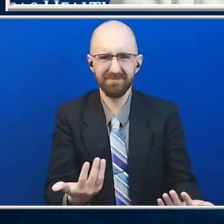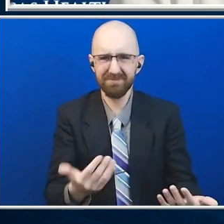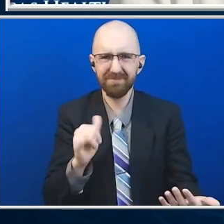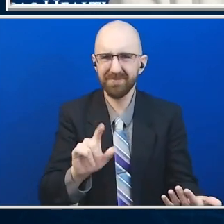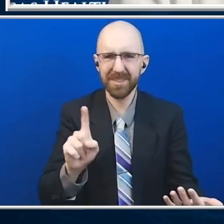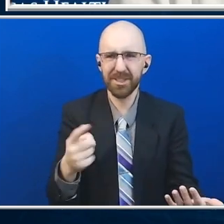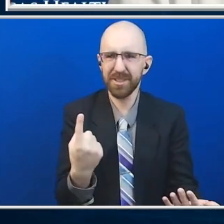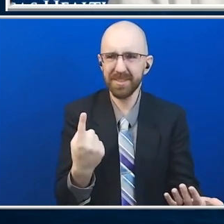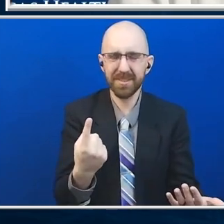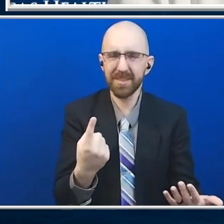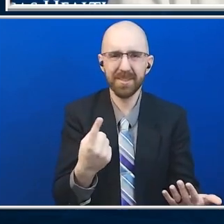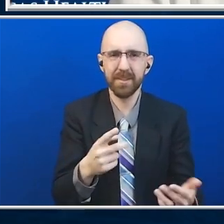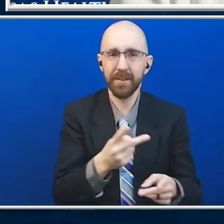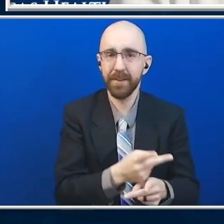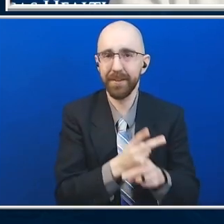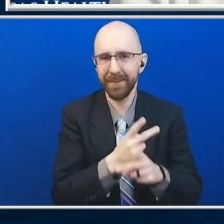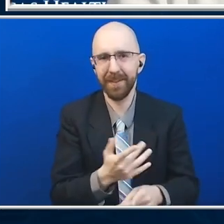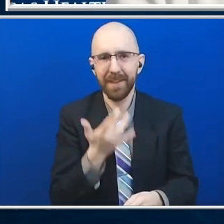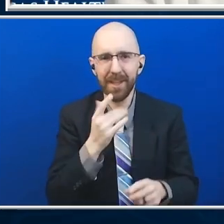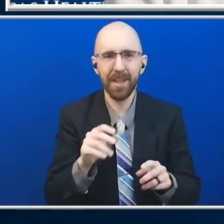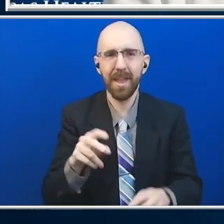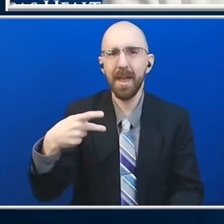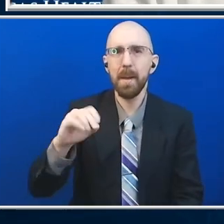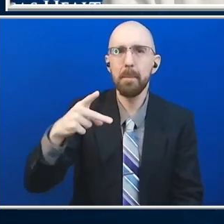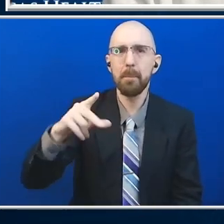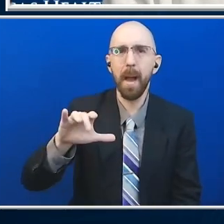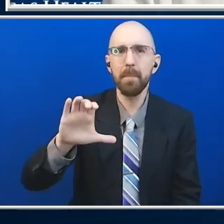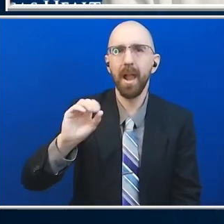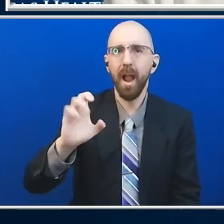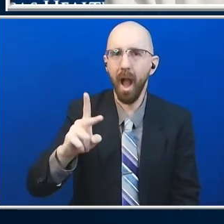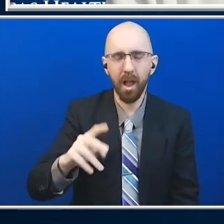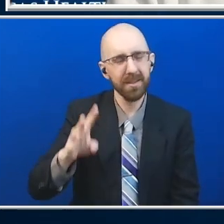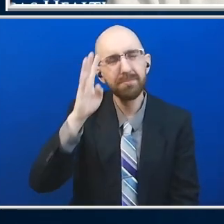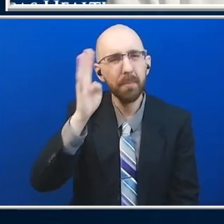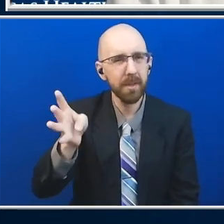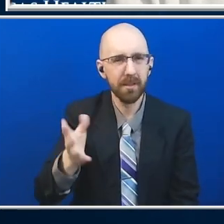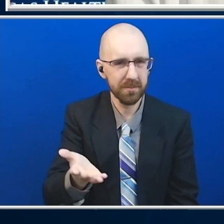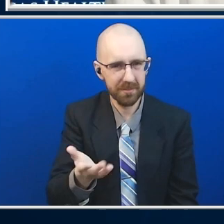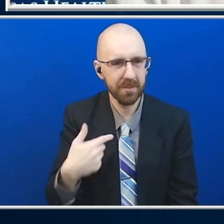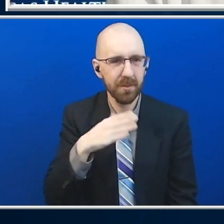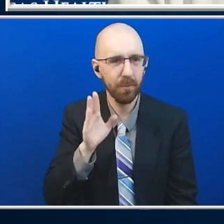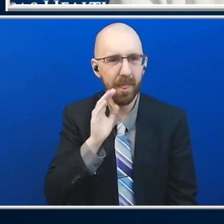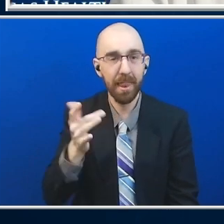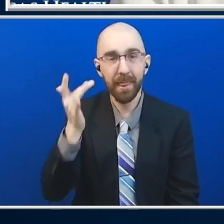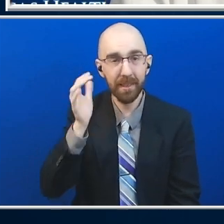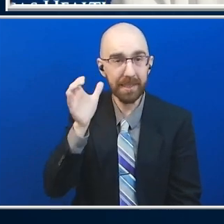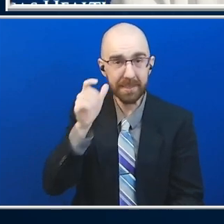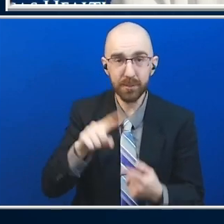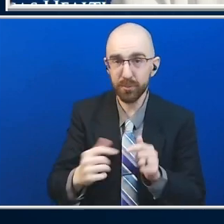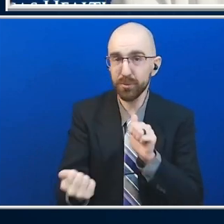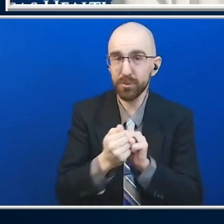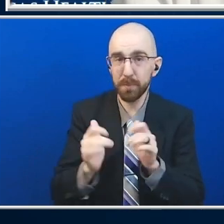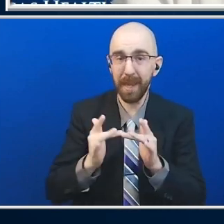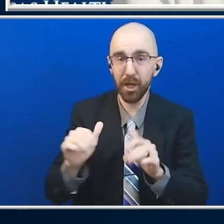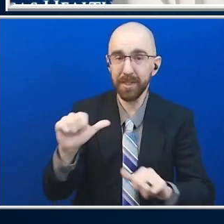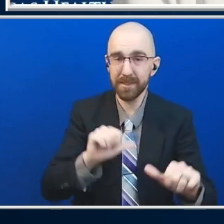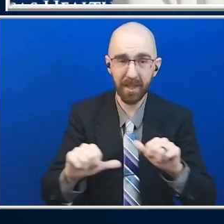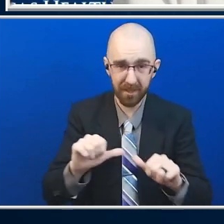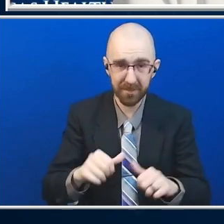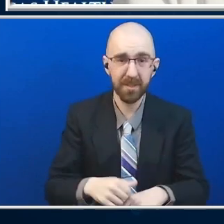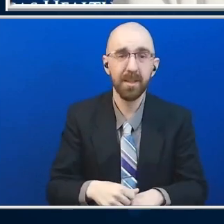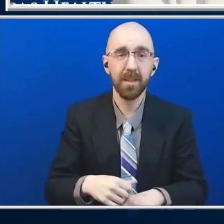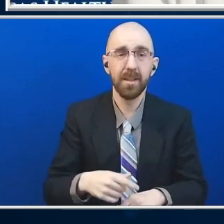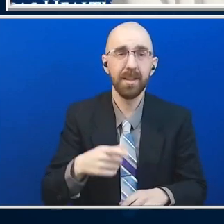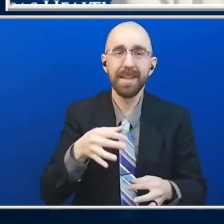borrow a favorite term, poppycock. And so we're going to listen to stupid internet science, also known as CIS, and instead of listening